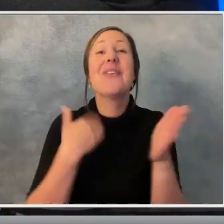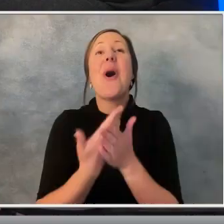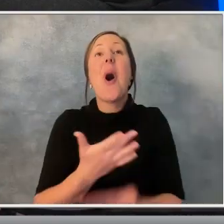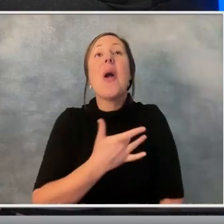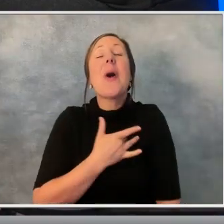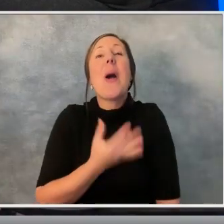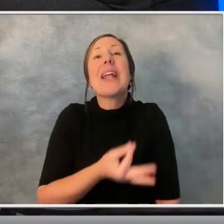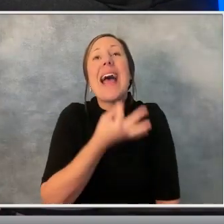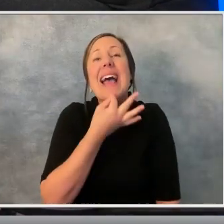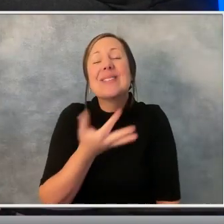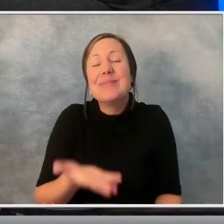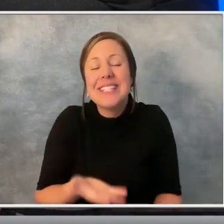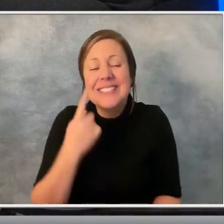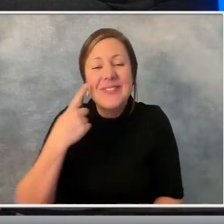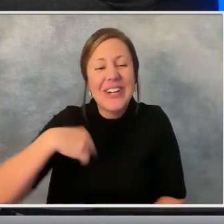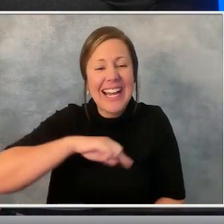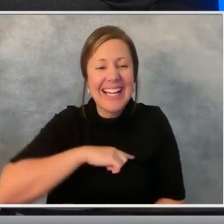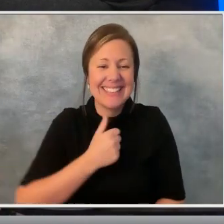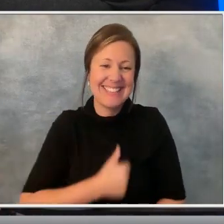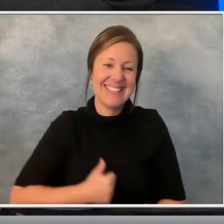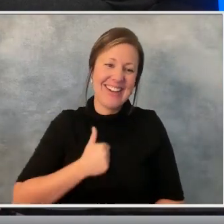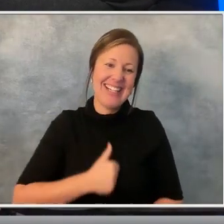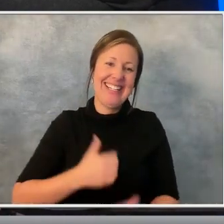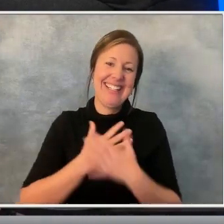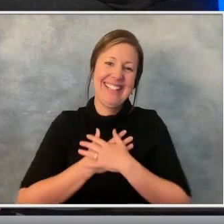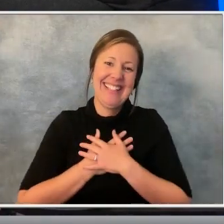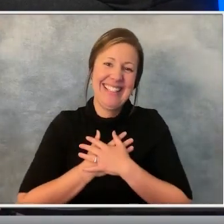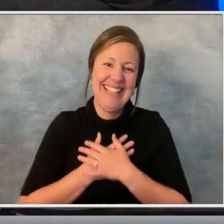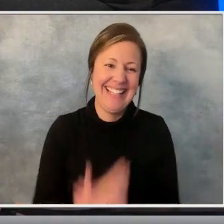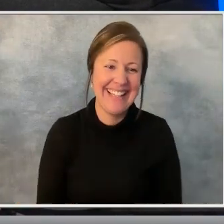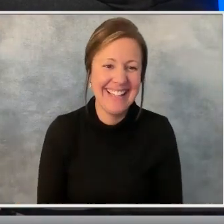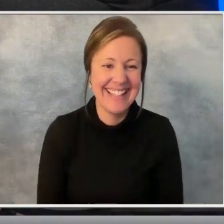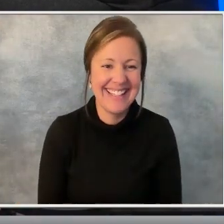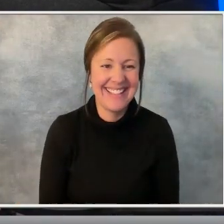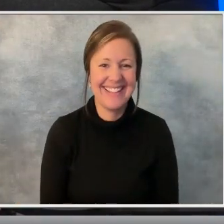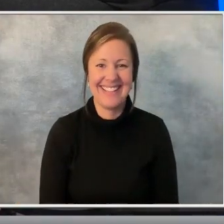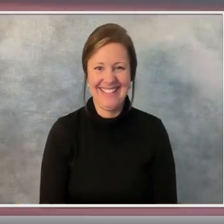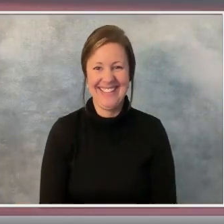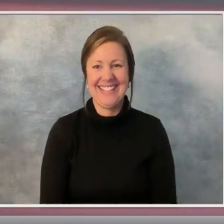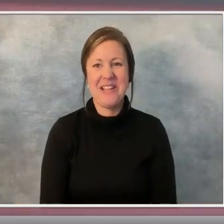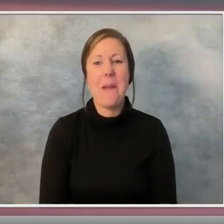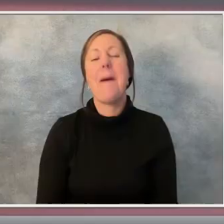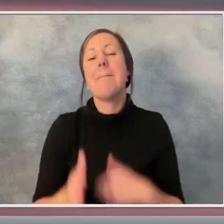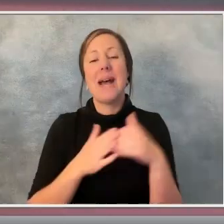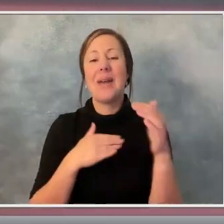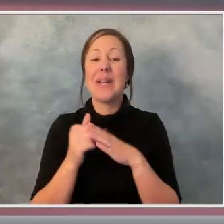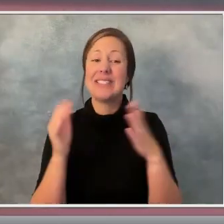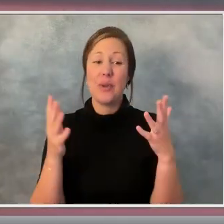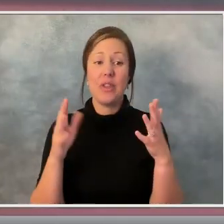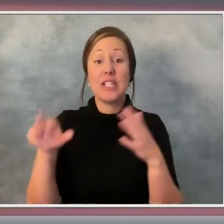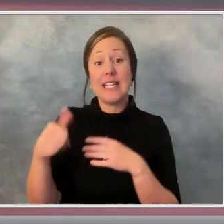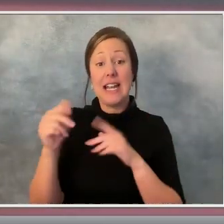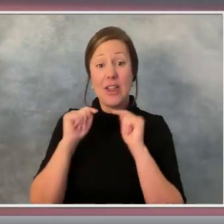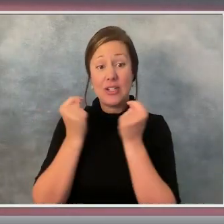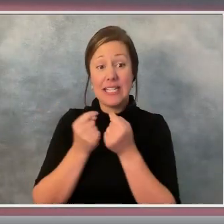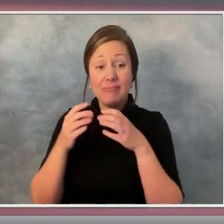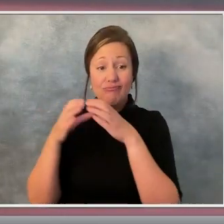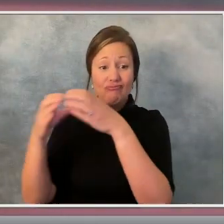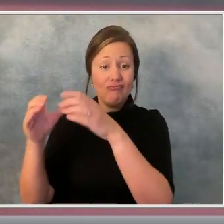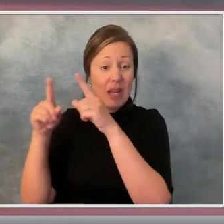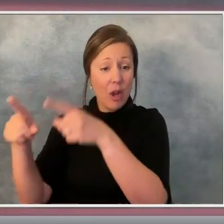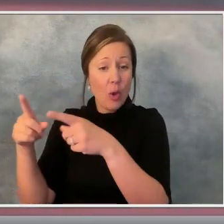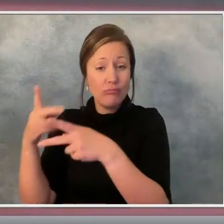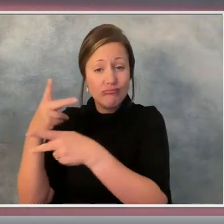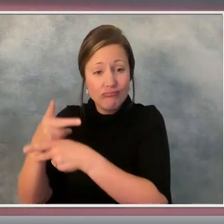layperson. Sorry, I'm a layperson here. But so there's a whole other team that goes and procures. So it's I